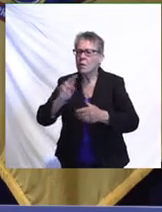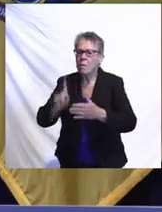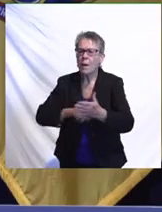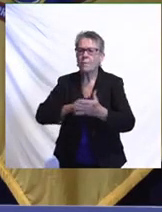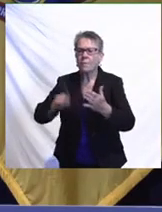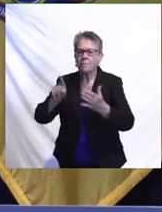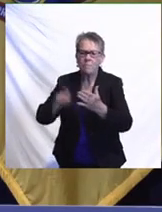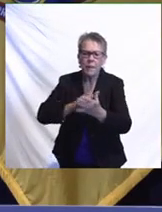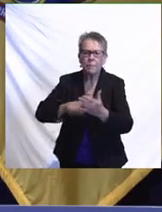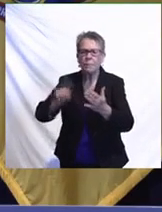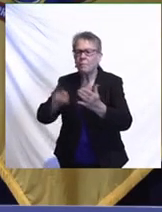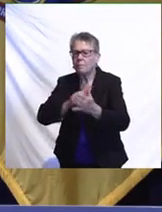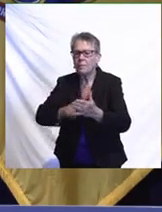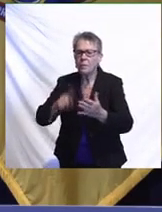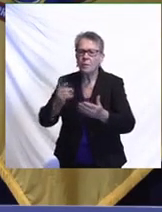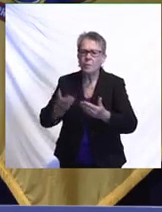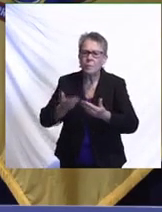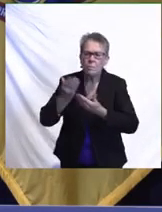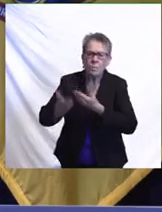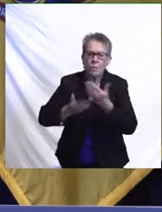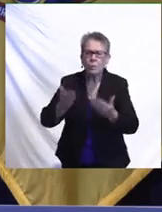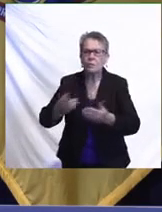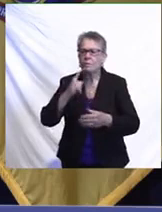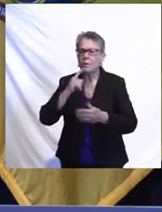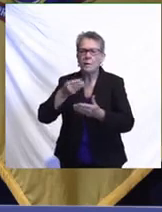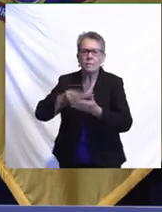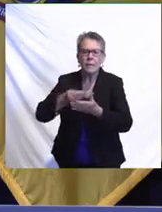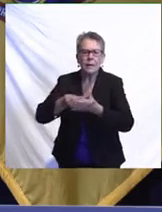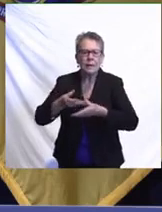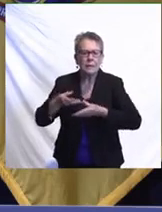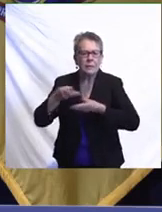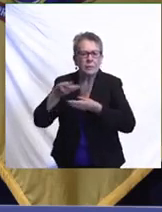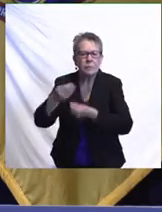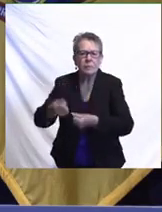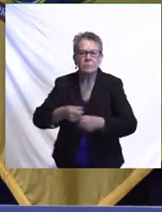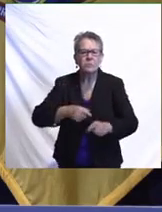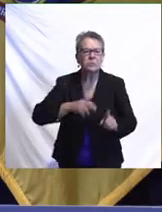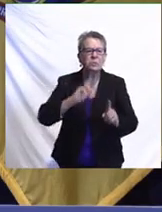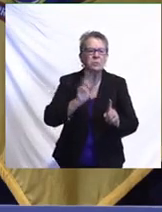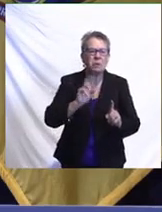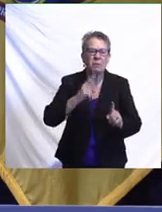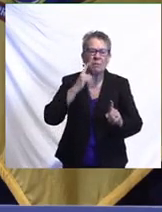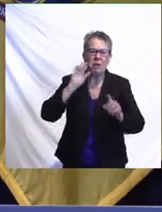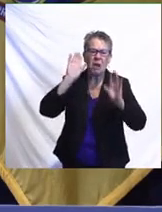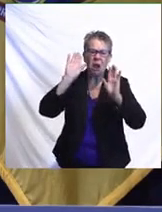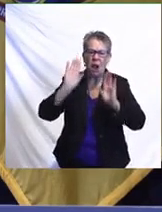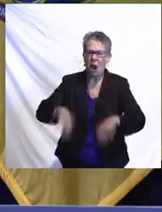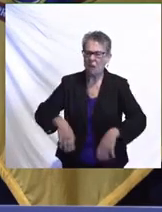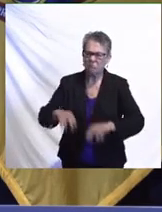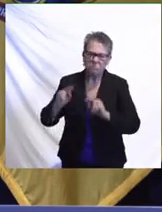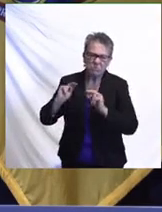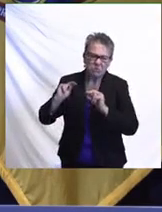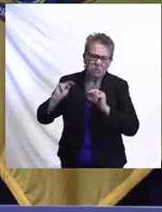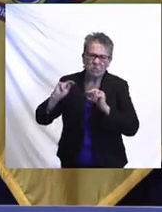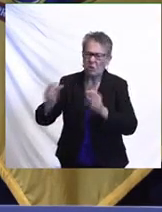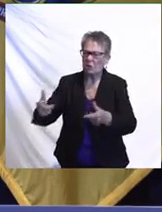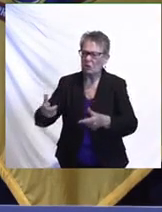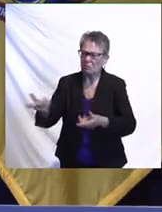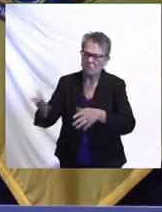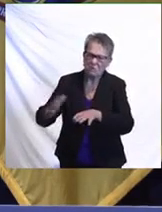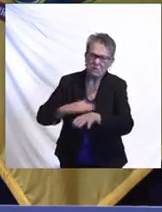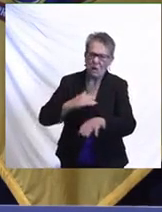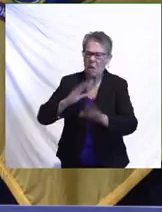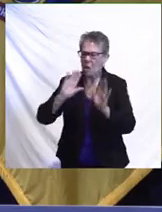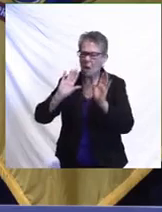last week, calling it insufficient and too slow in coming. I'm wondering what your response to that criticism is. And